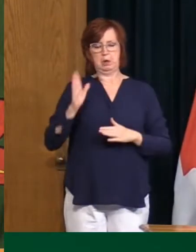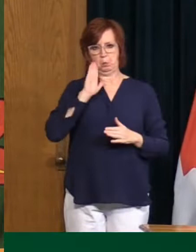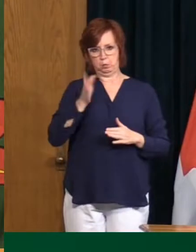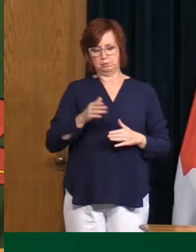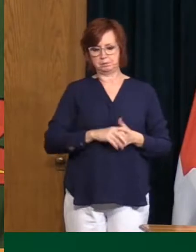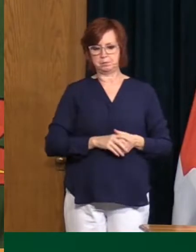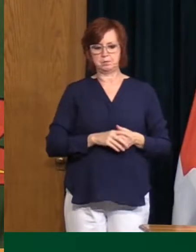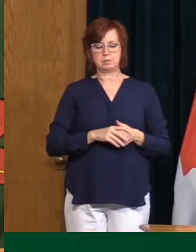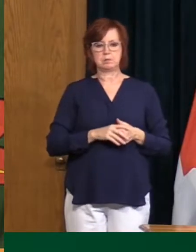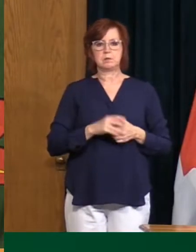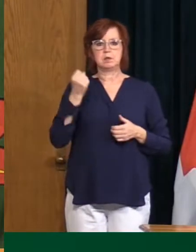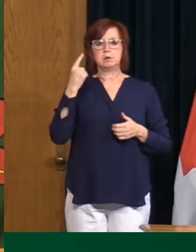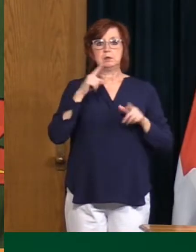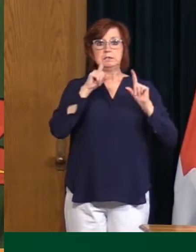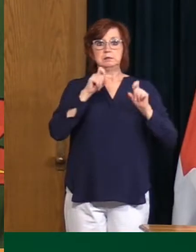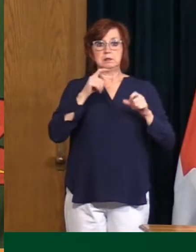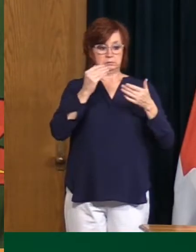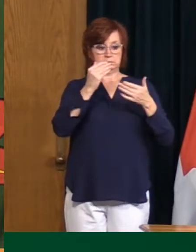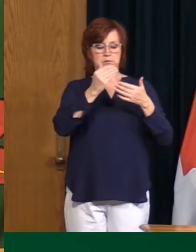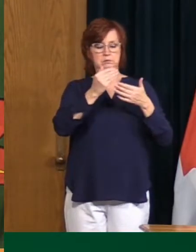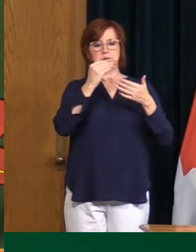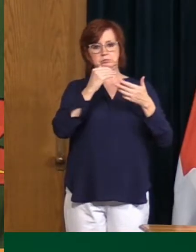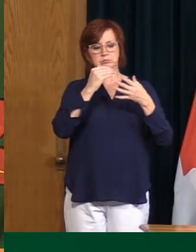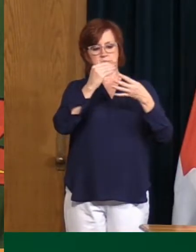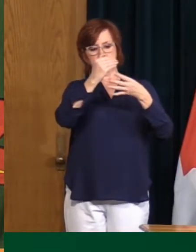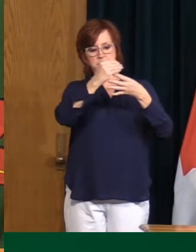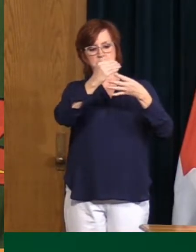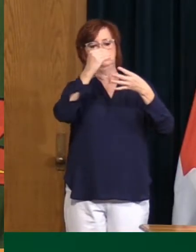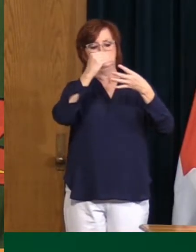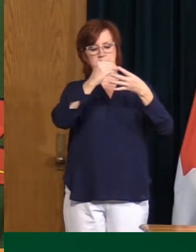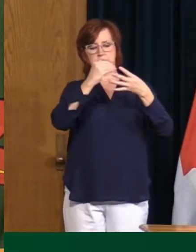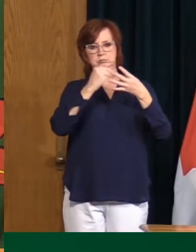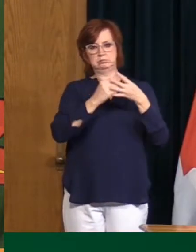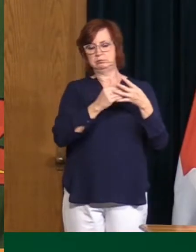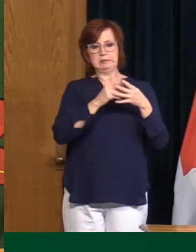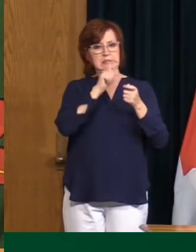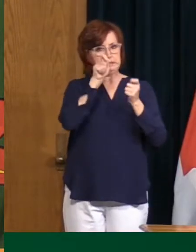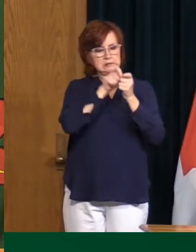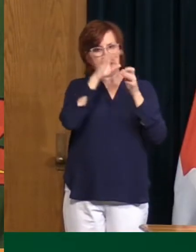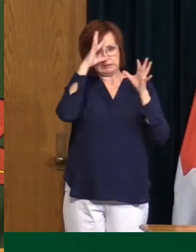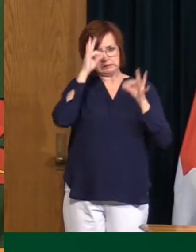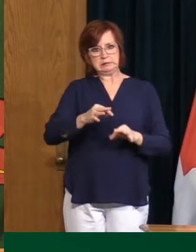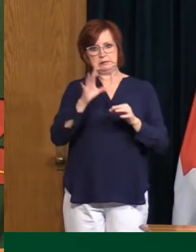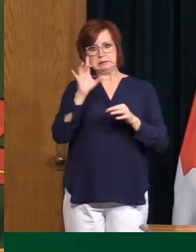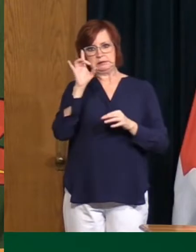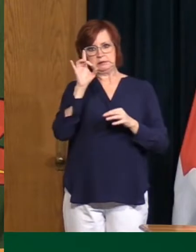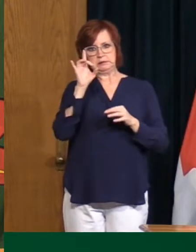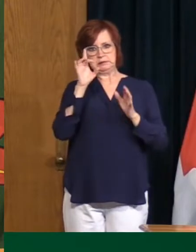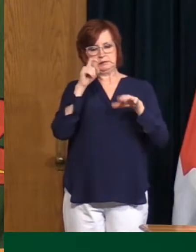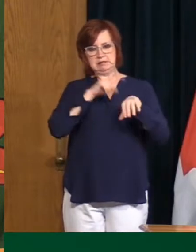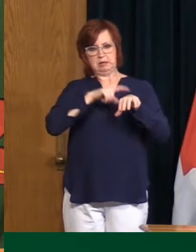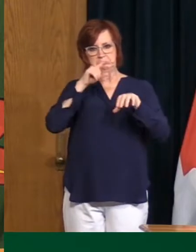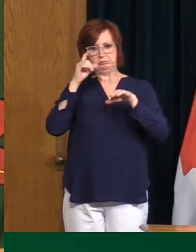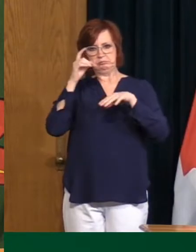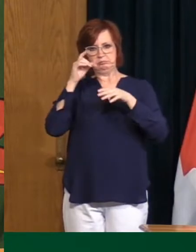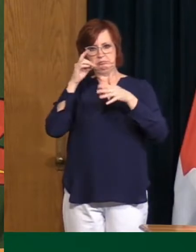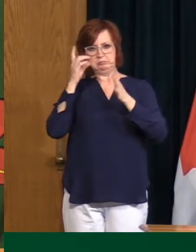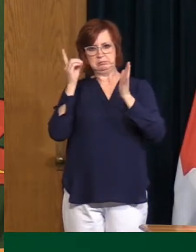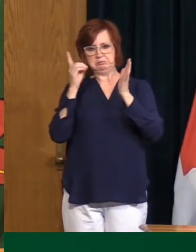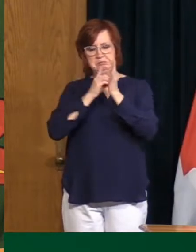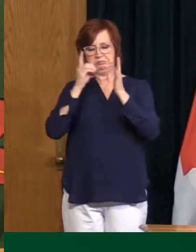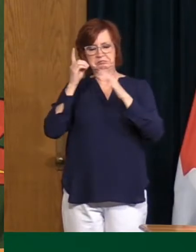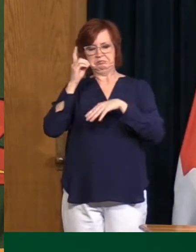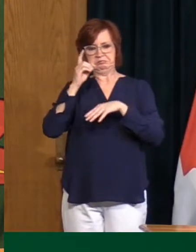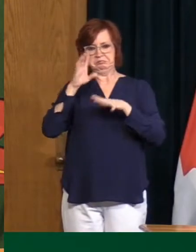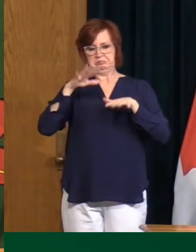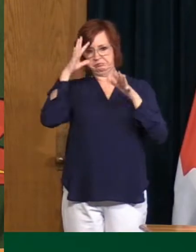in phases over the coming days, as I've already pointed out, and weeks to come. Regardless of the testing criteria, we are urging the public